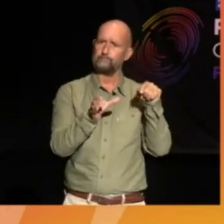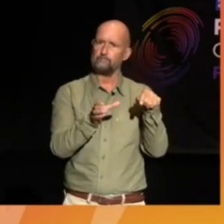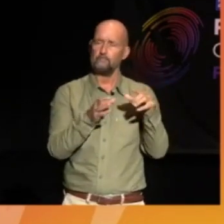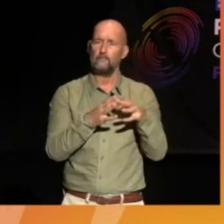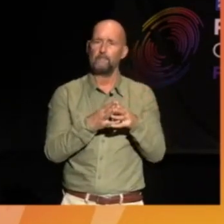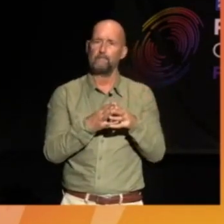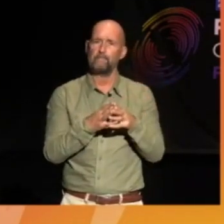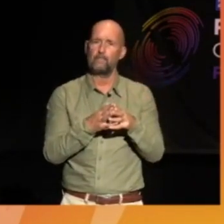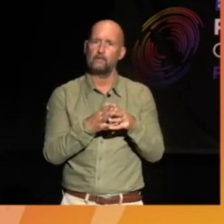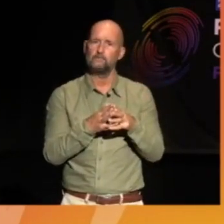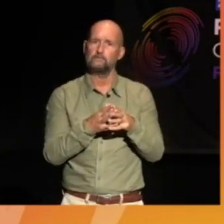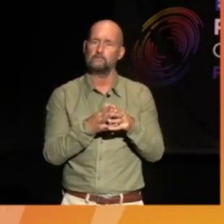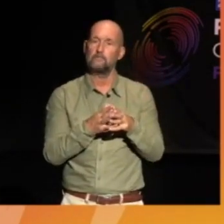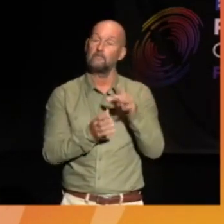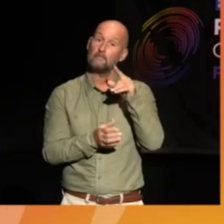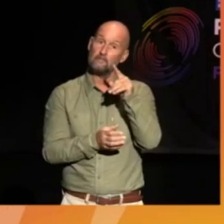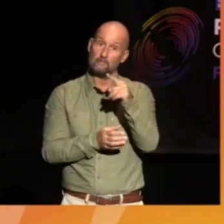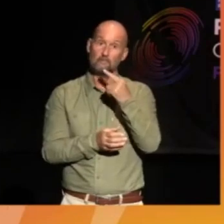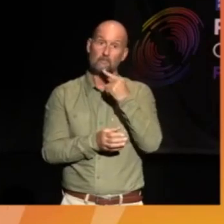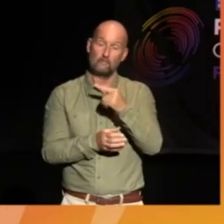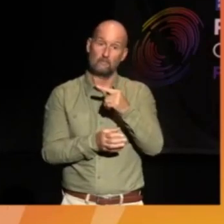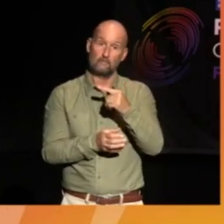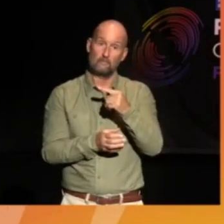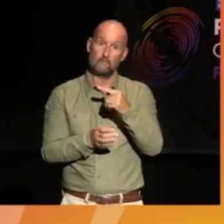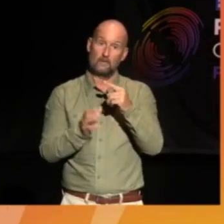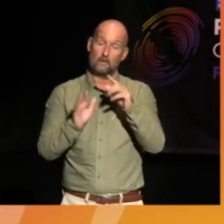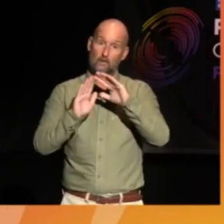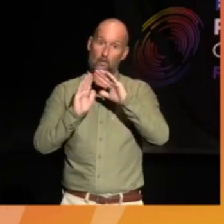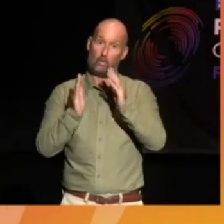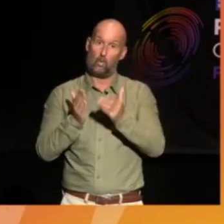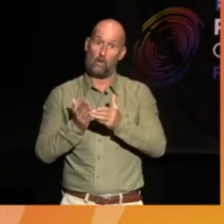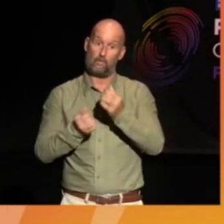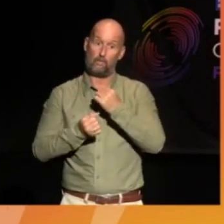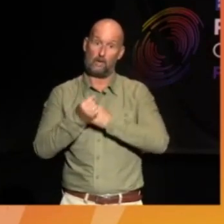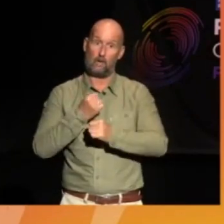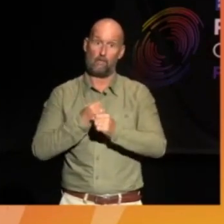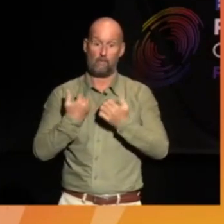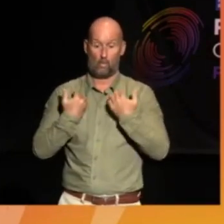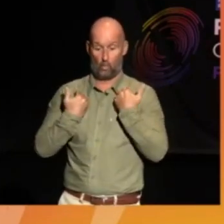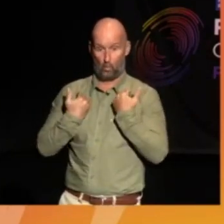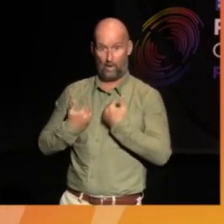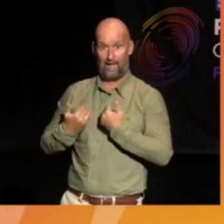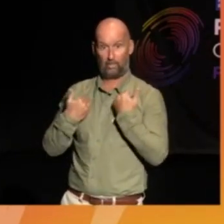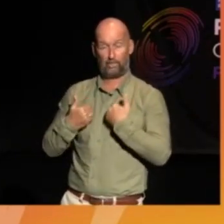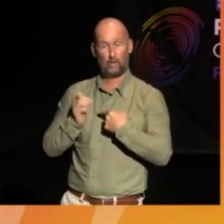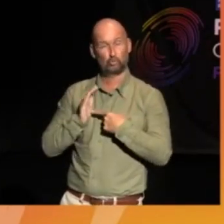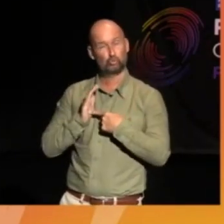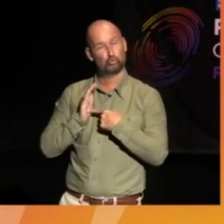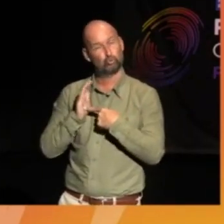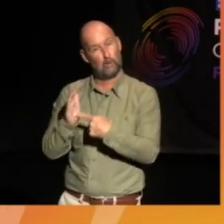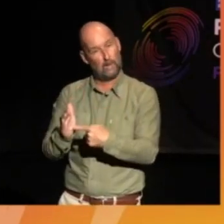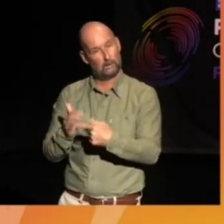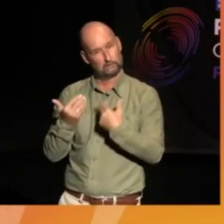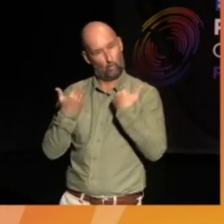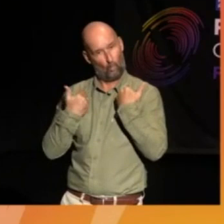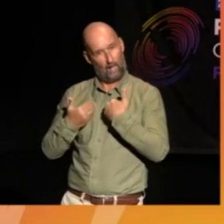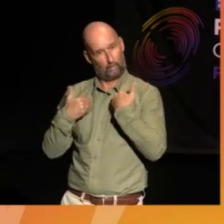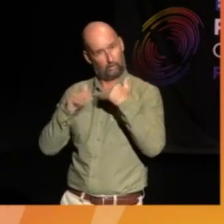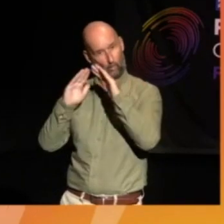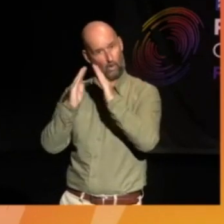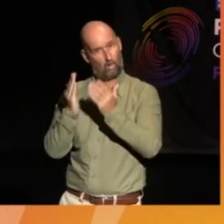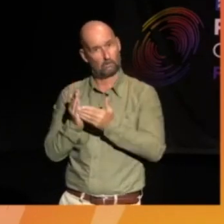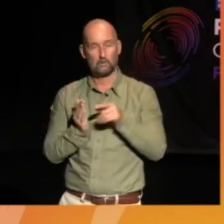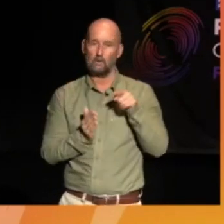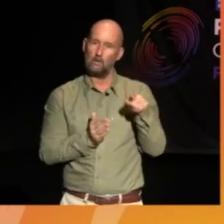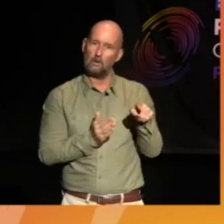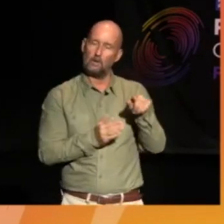To say that that has increased at the same time as the world has increased its wealth by trillions, is there a